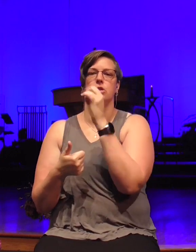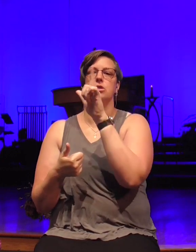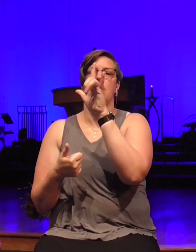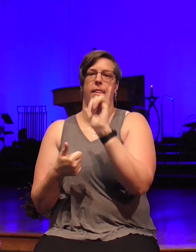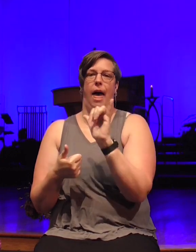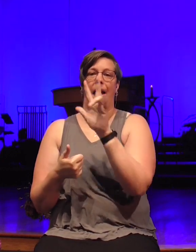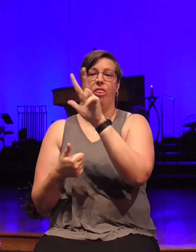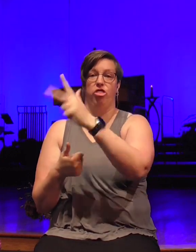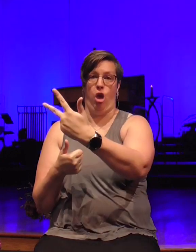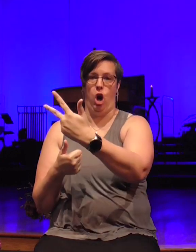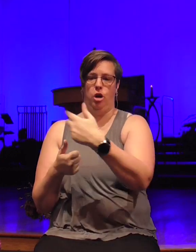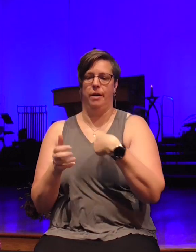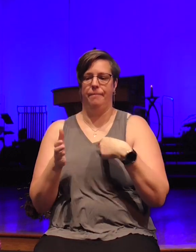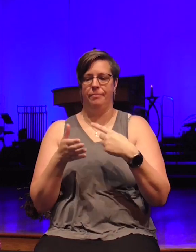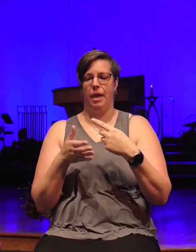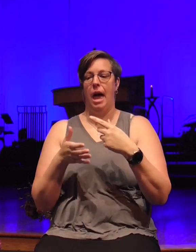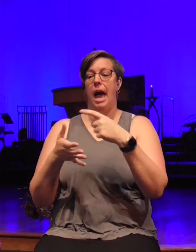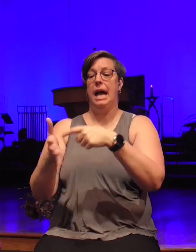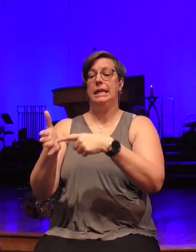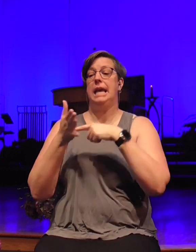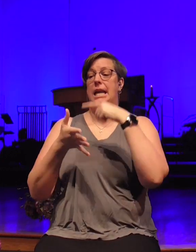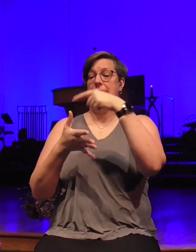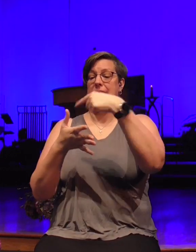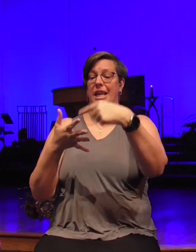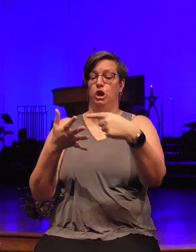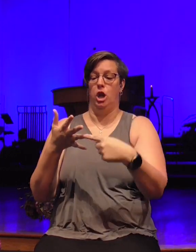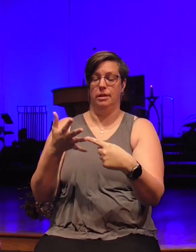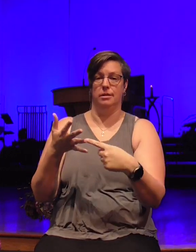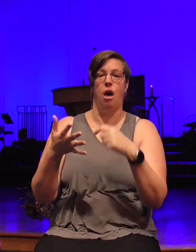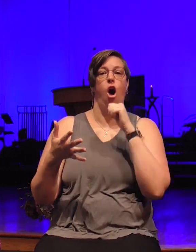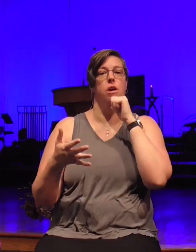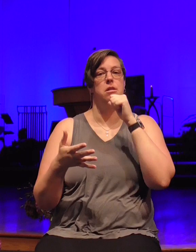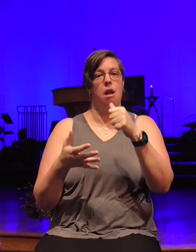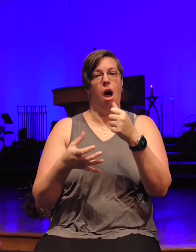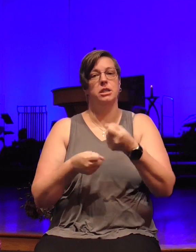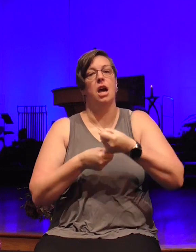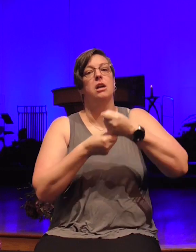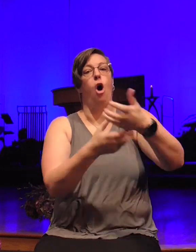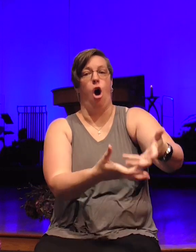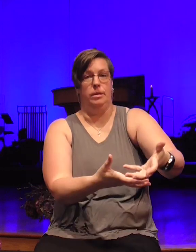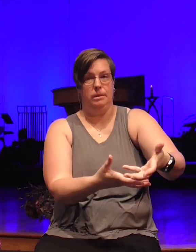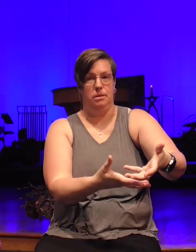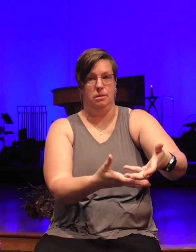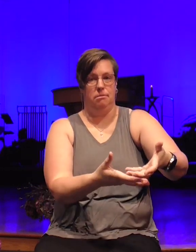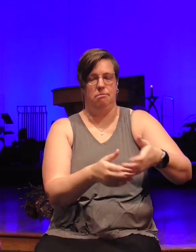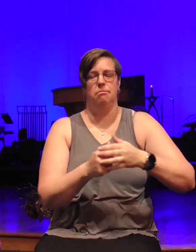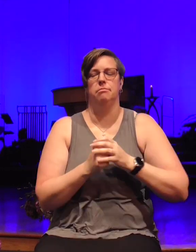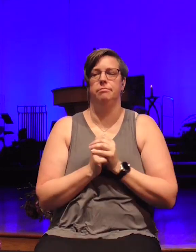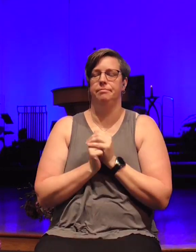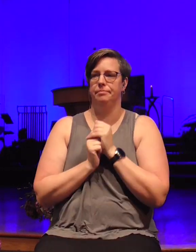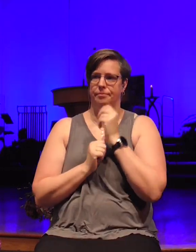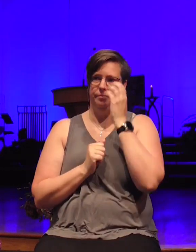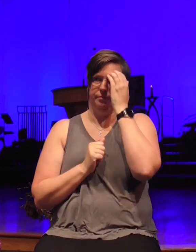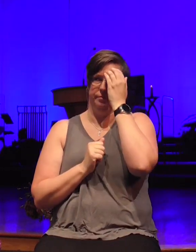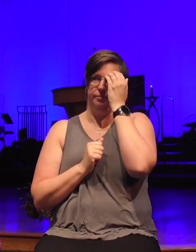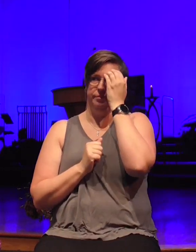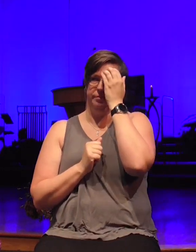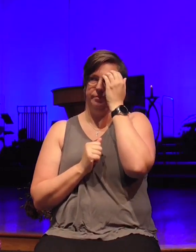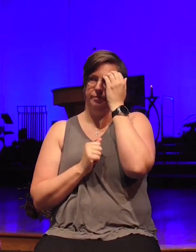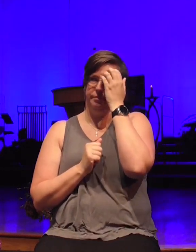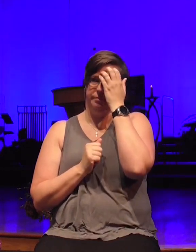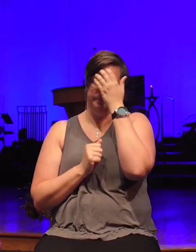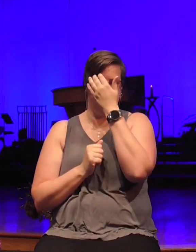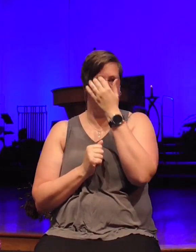called Conditions Are Not Cause. Conditions are not cause.